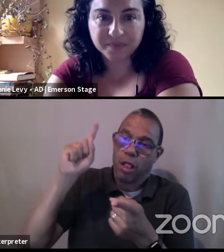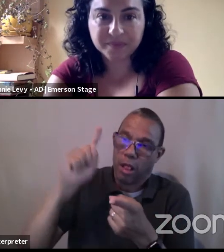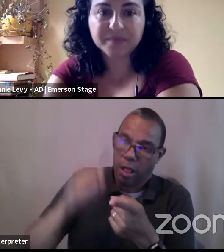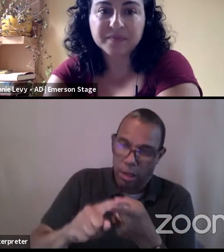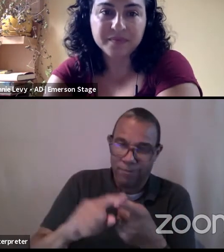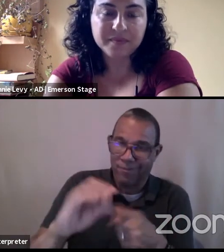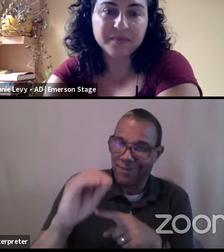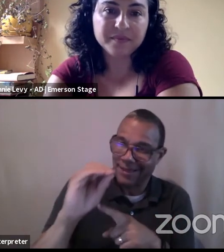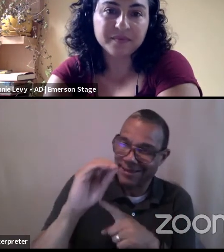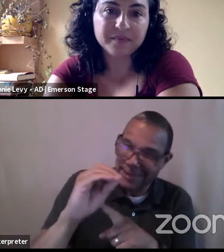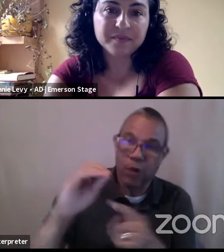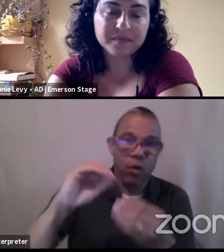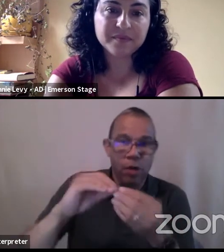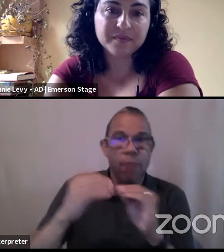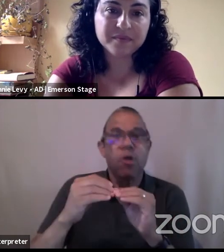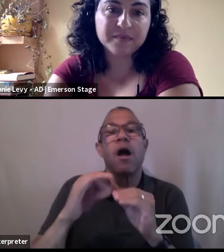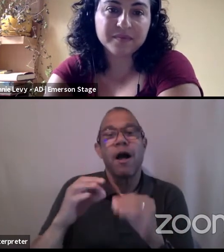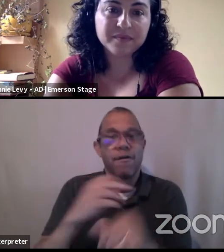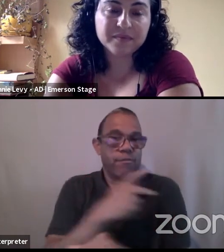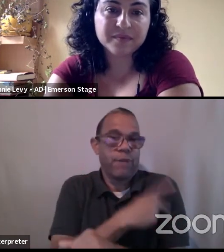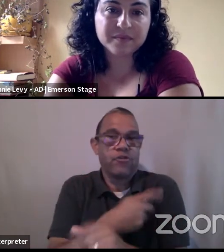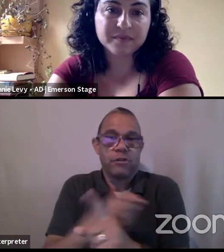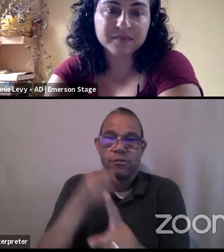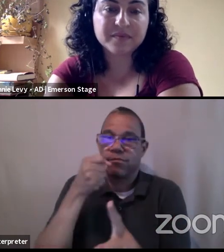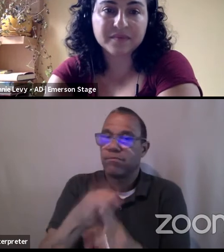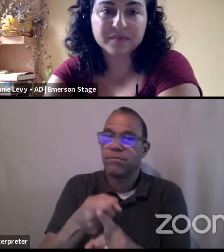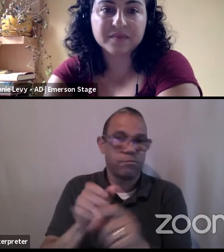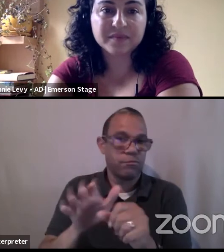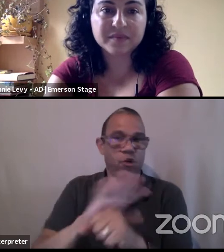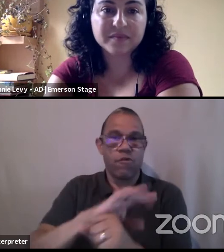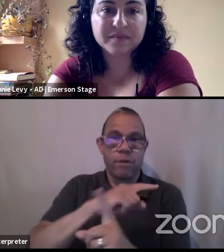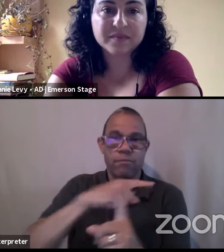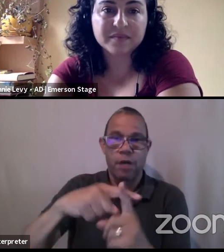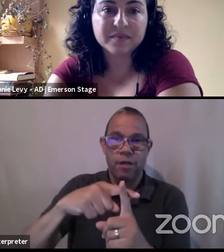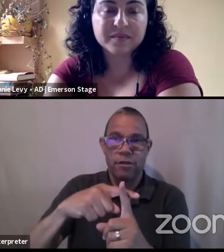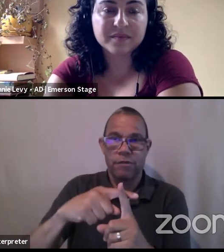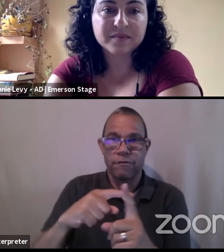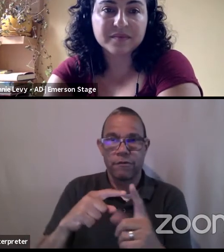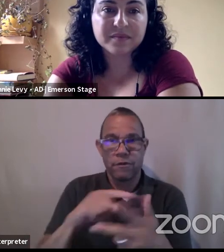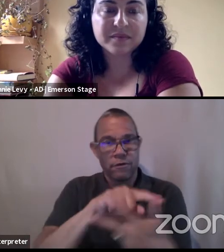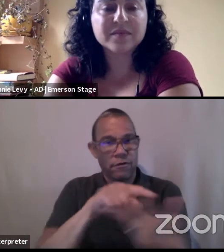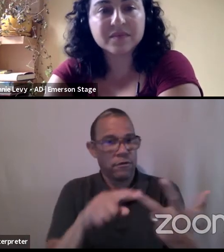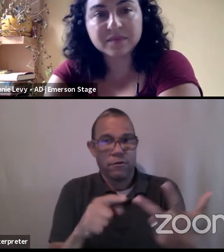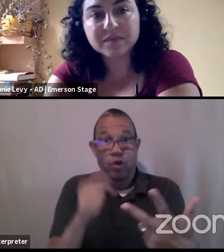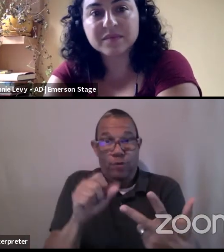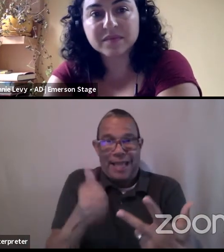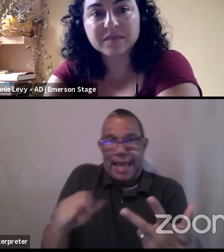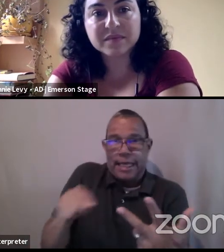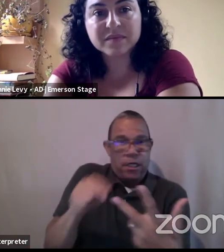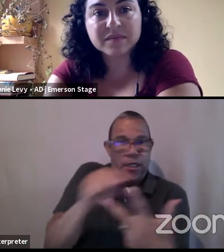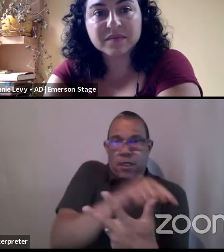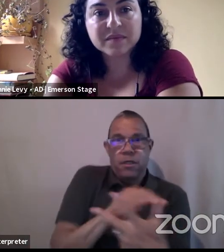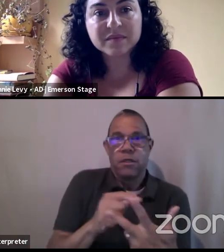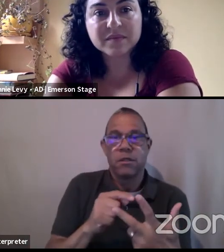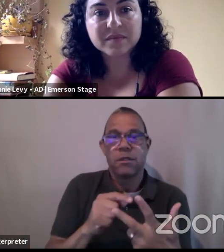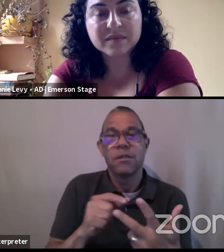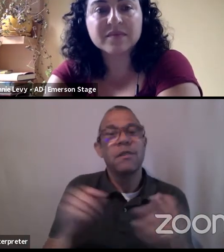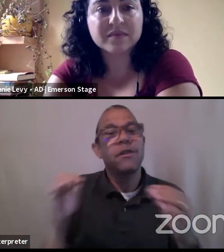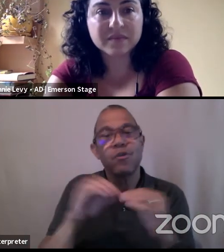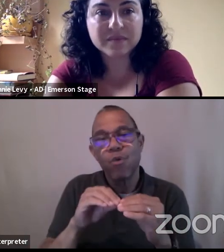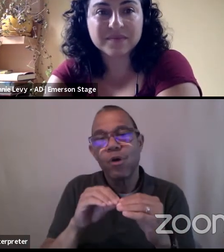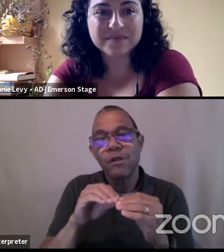of, uh, patients. Uh, could be anything, uh, it's, it's more specific than, uh, the grand